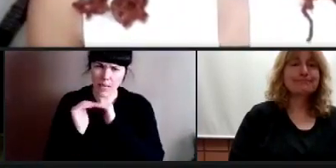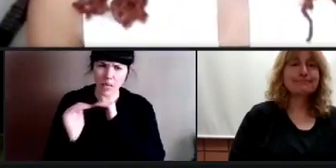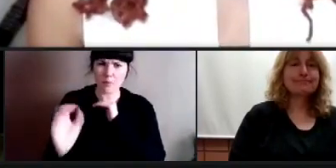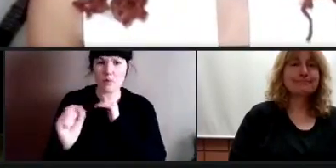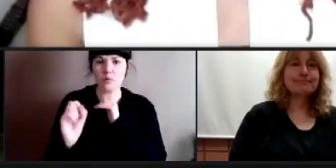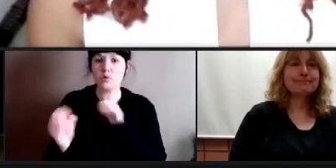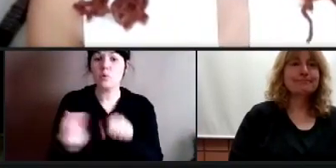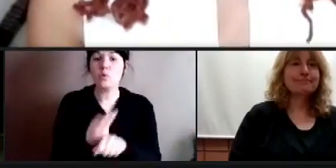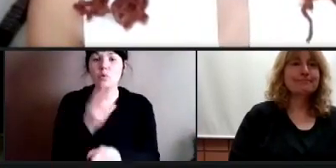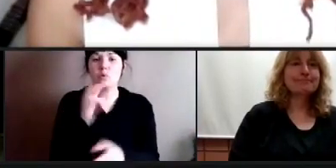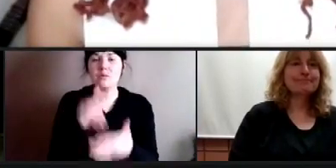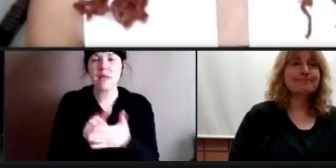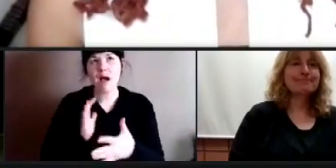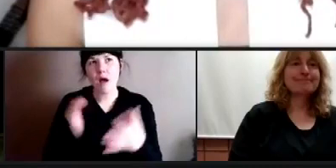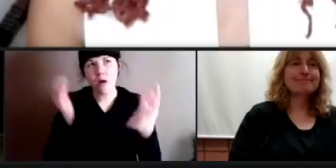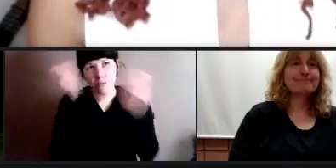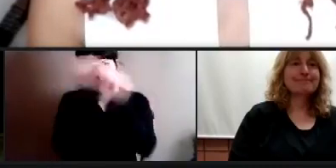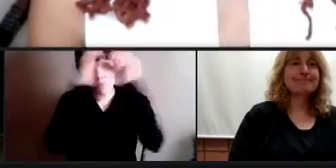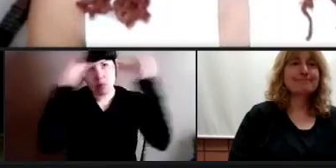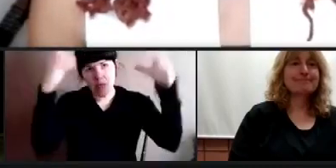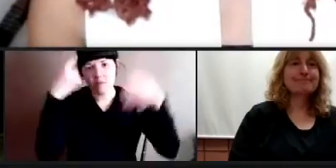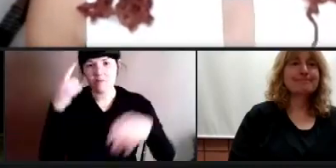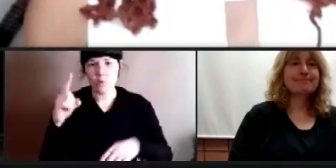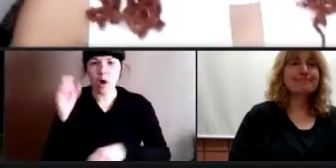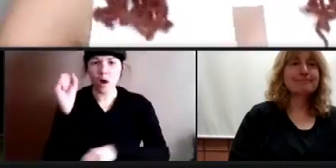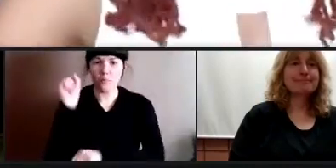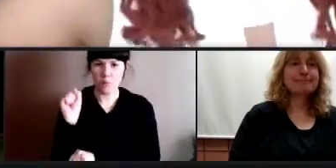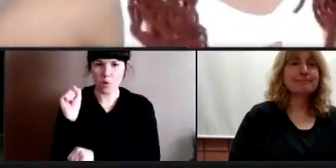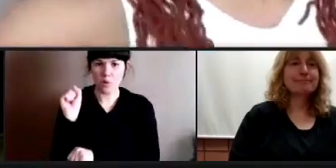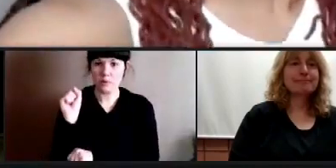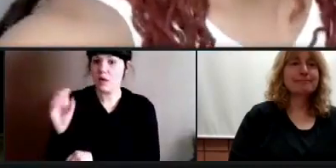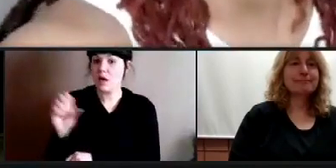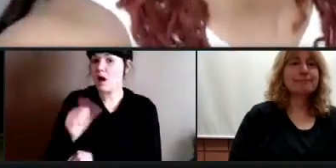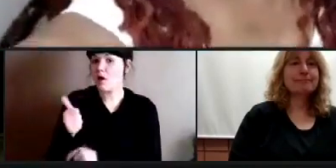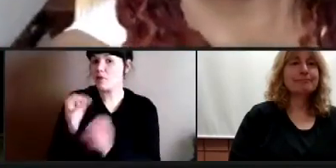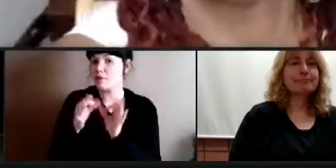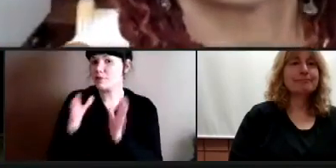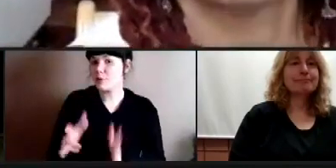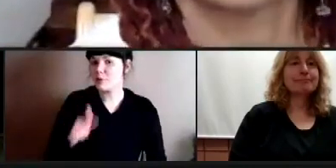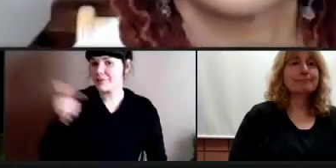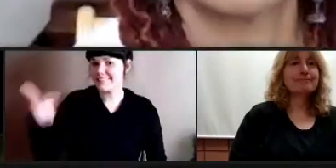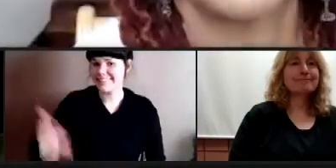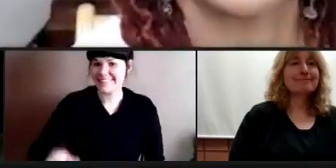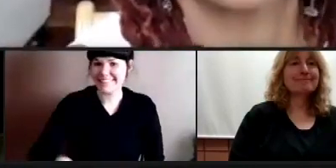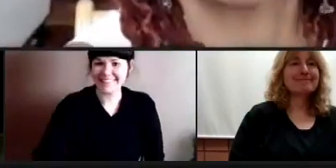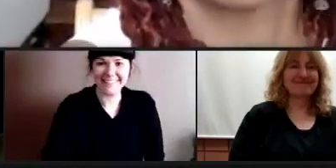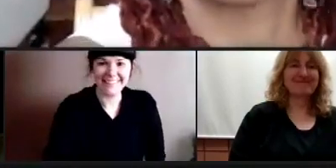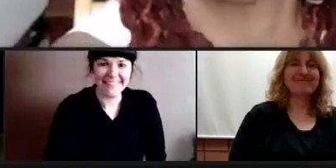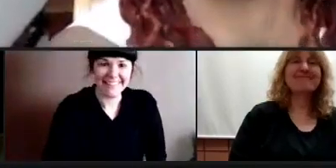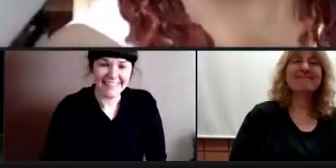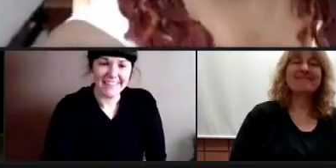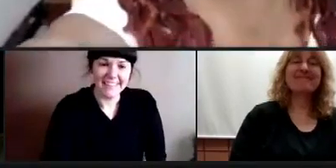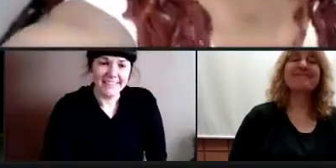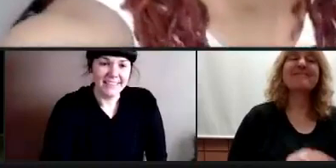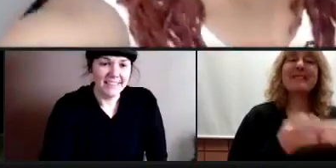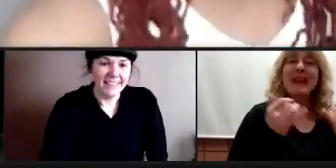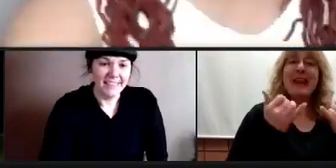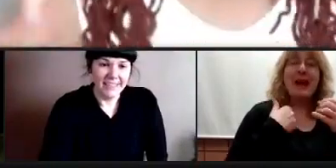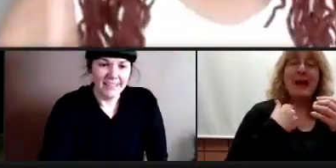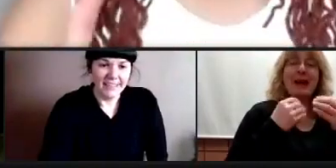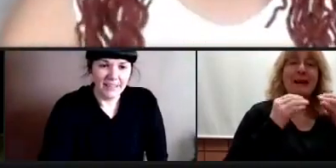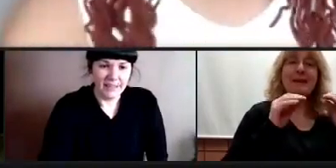use that as our image for our mountain pose. And in a moment, chicka chicka boom boom, gonna give myself some more room. What I'm gonna do